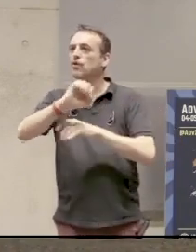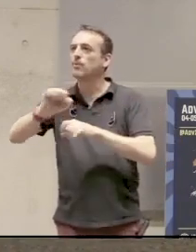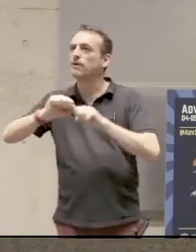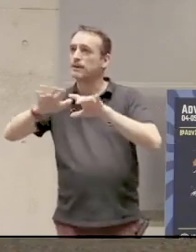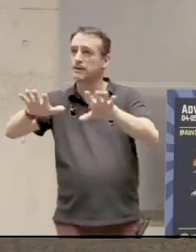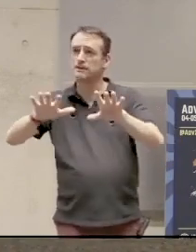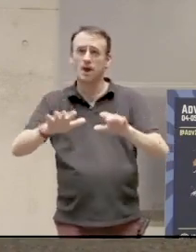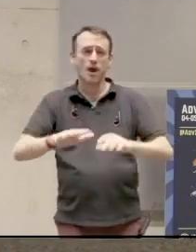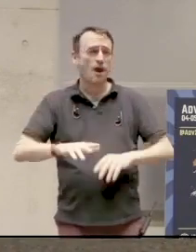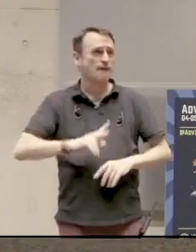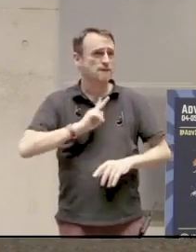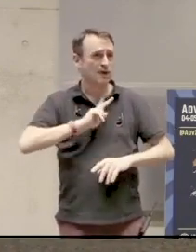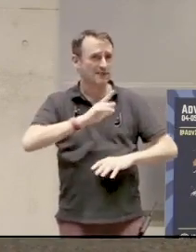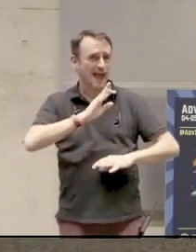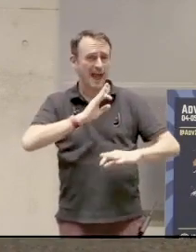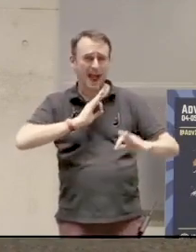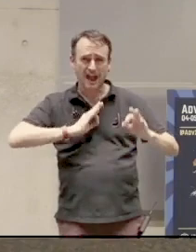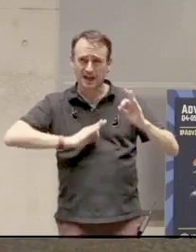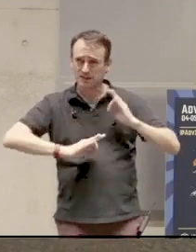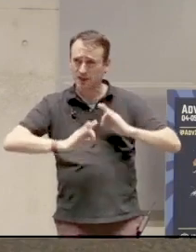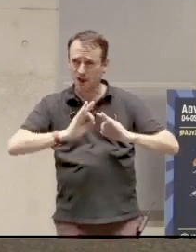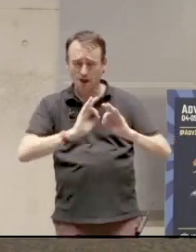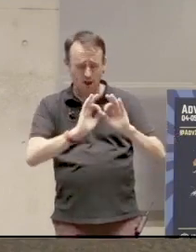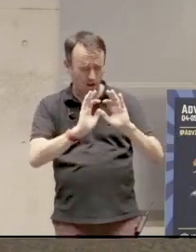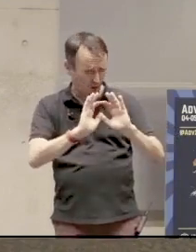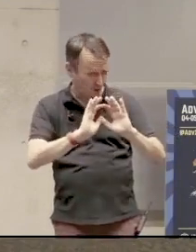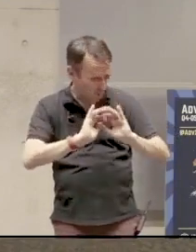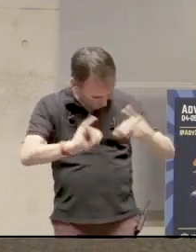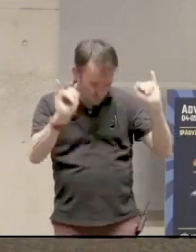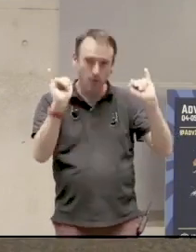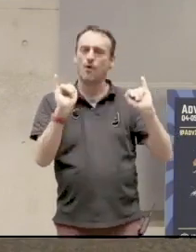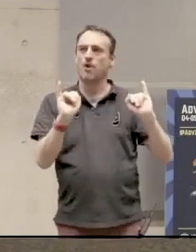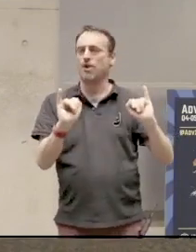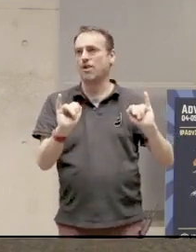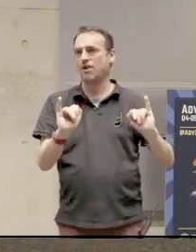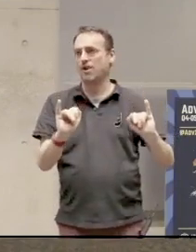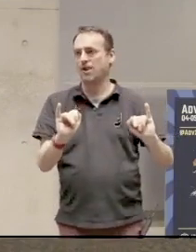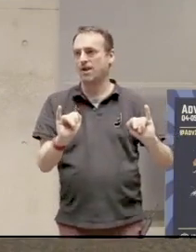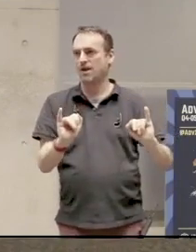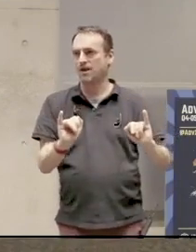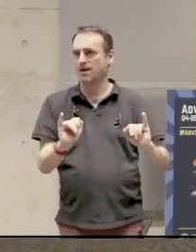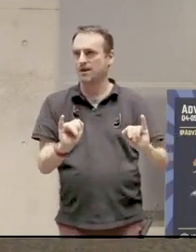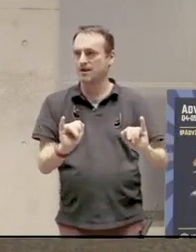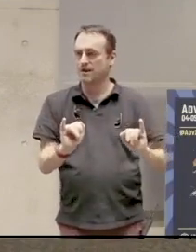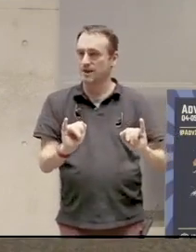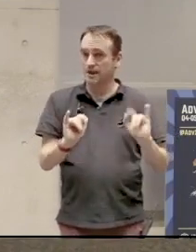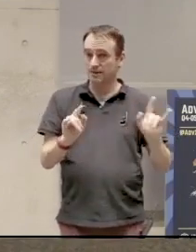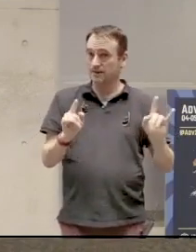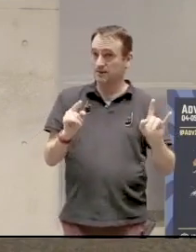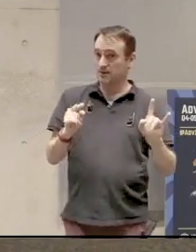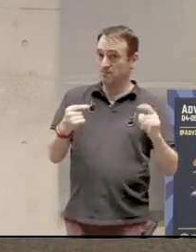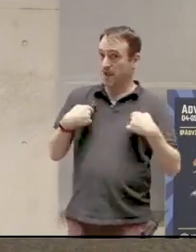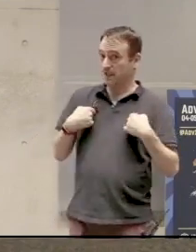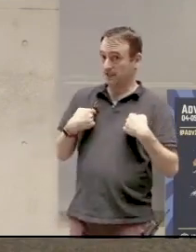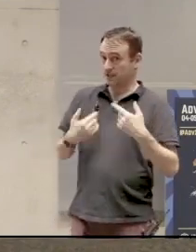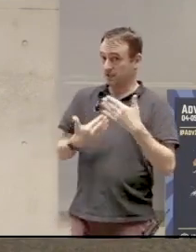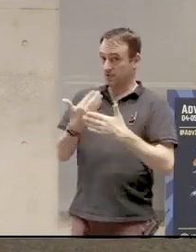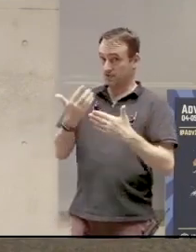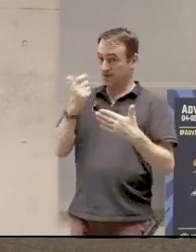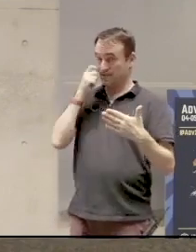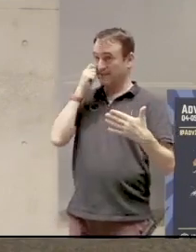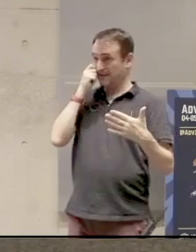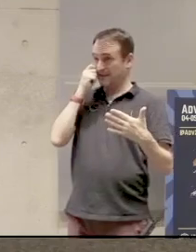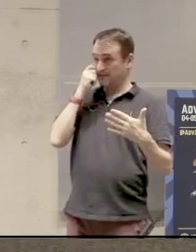acting. Really horrendous. Like quite offensive by modern standards. And so